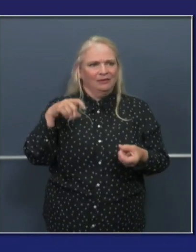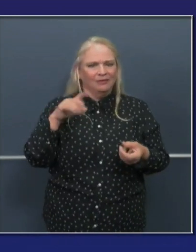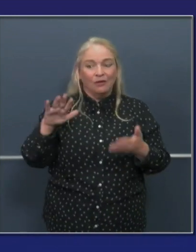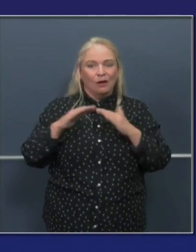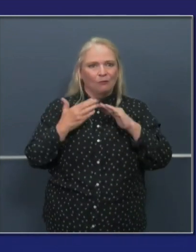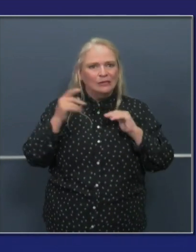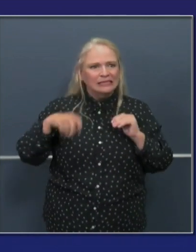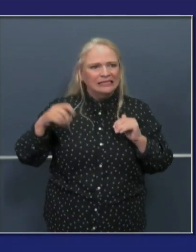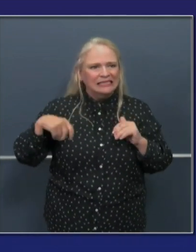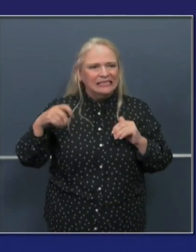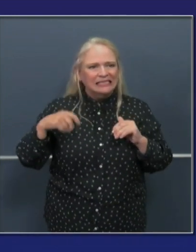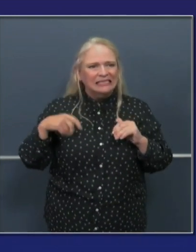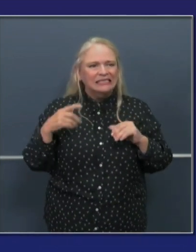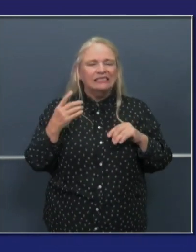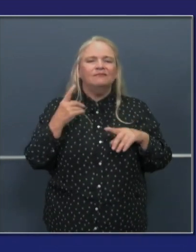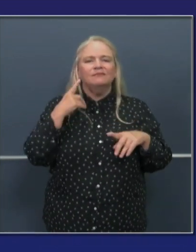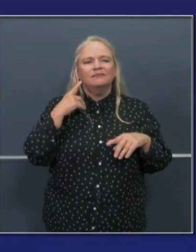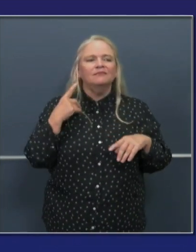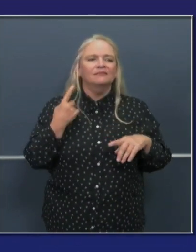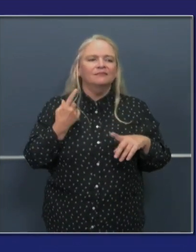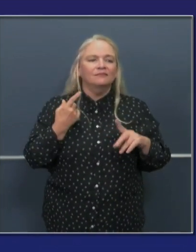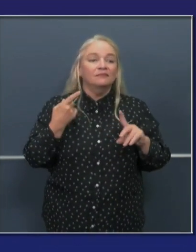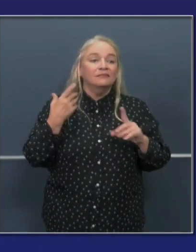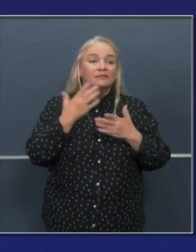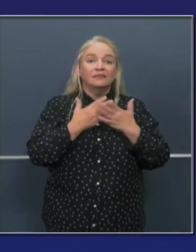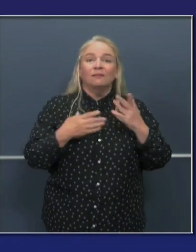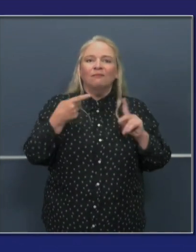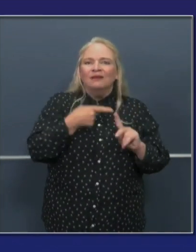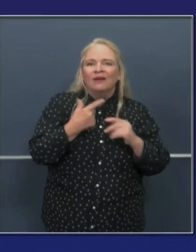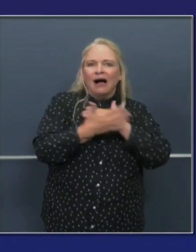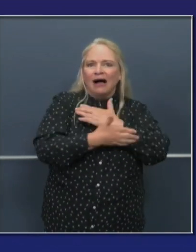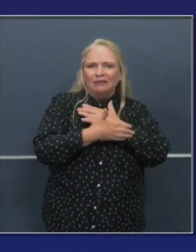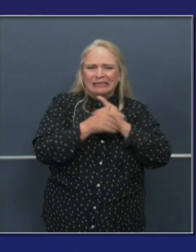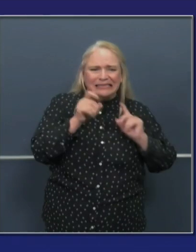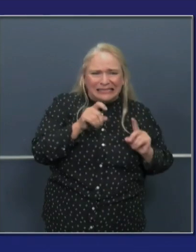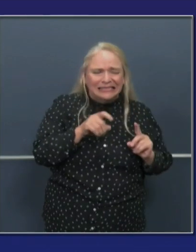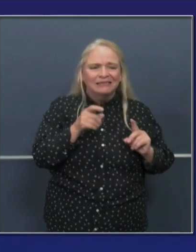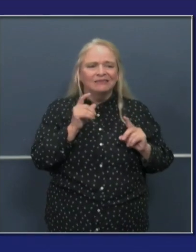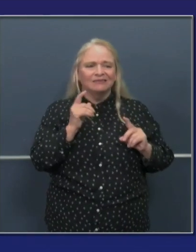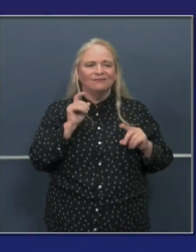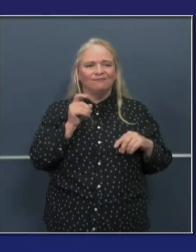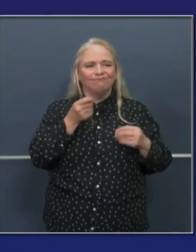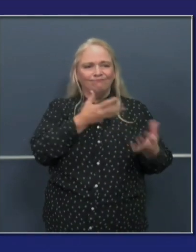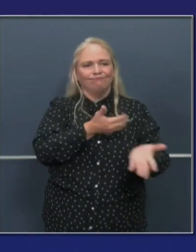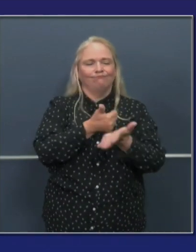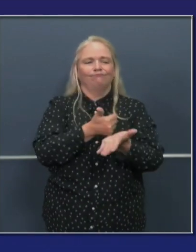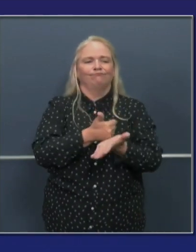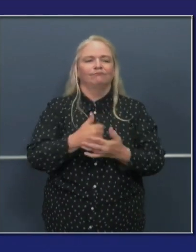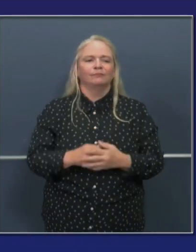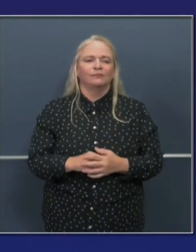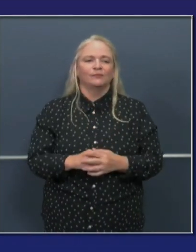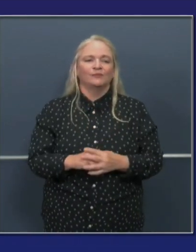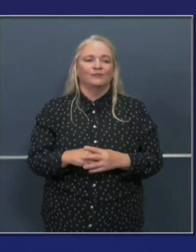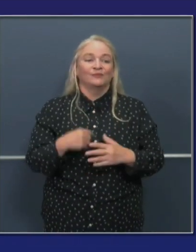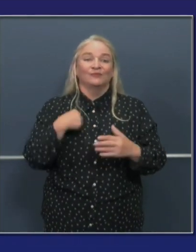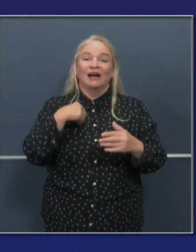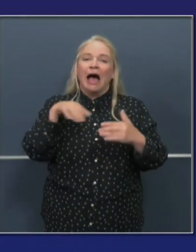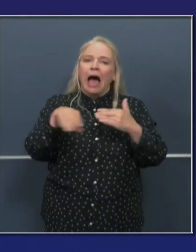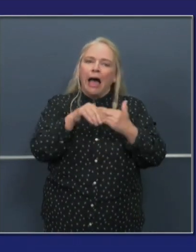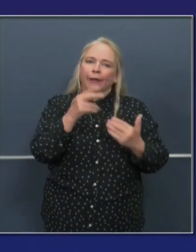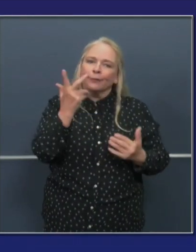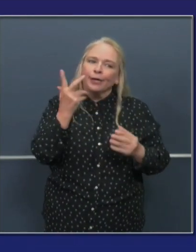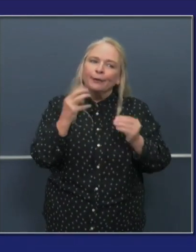their particular counties, and their particular and unique circumstances. Today, we're adding 3 new counties to